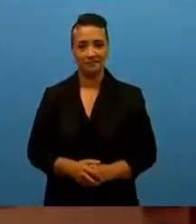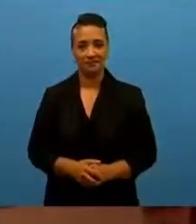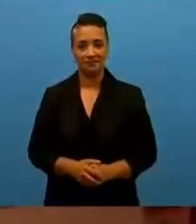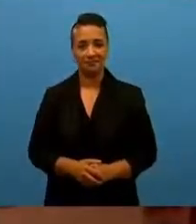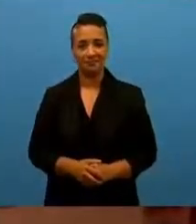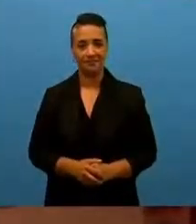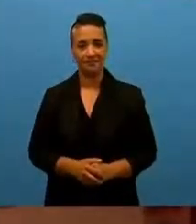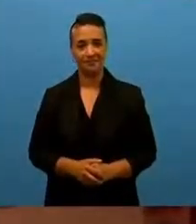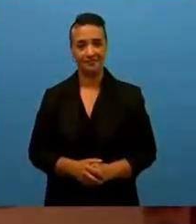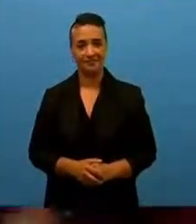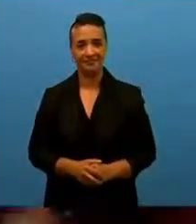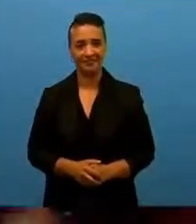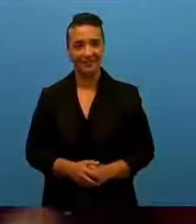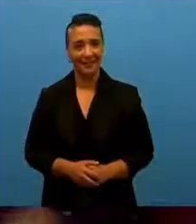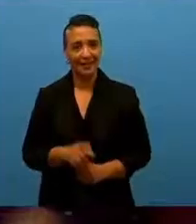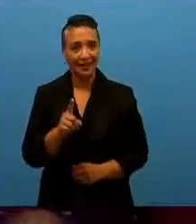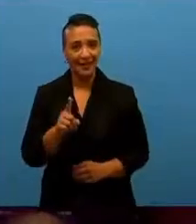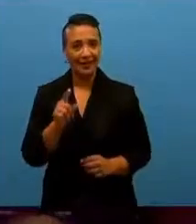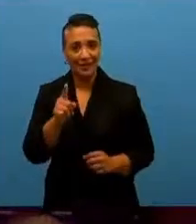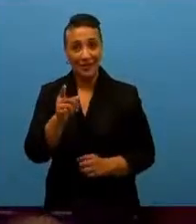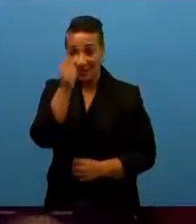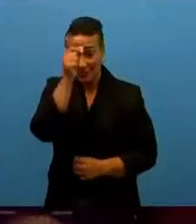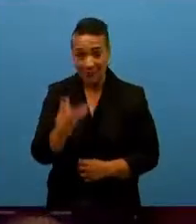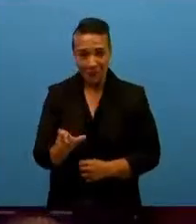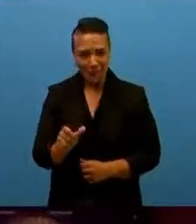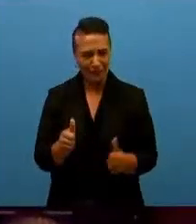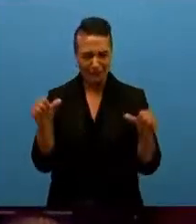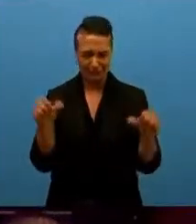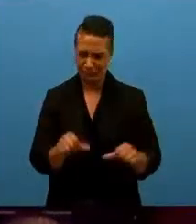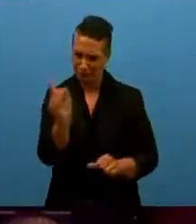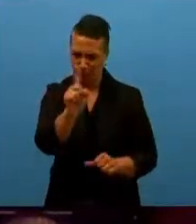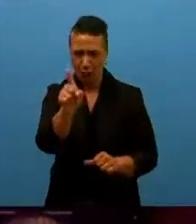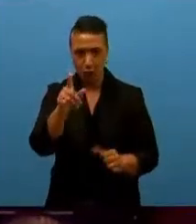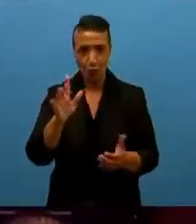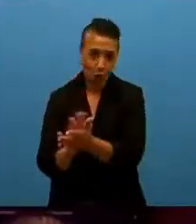You are not good pupils.